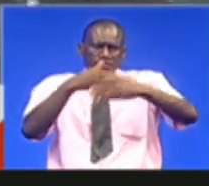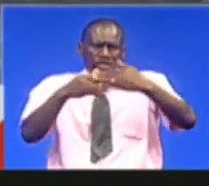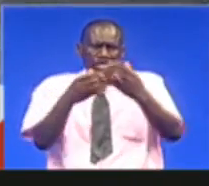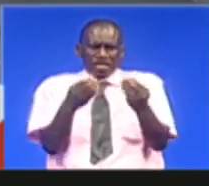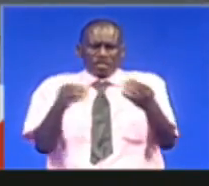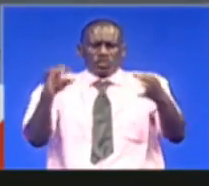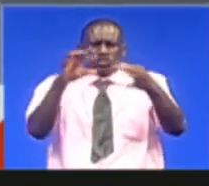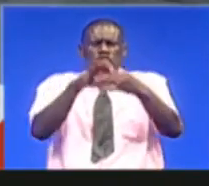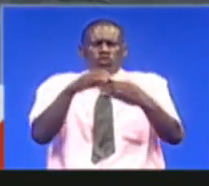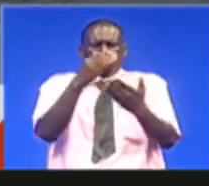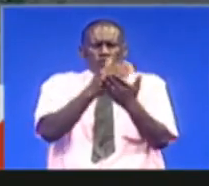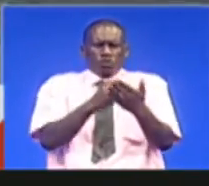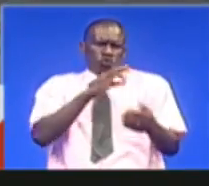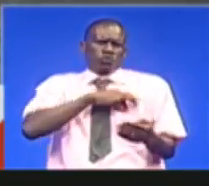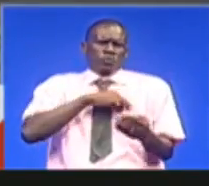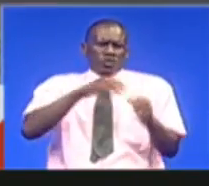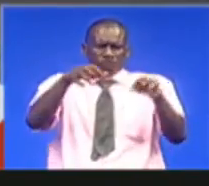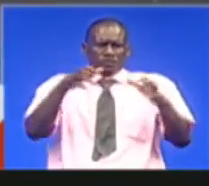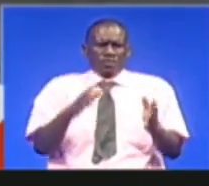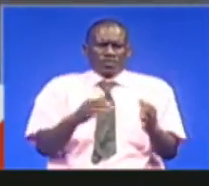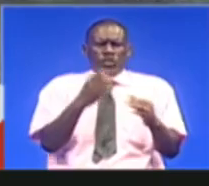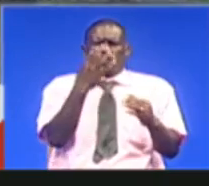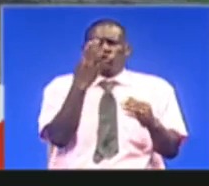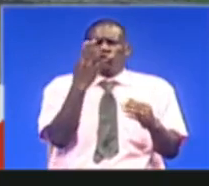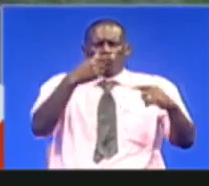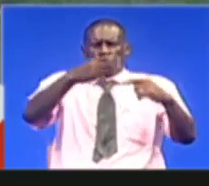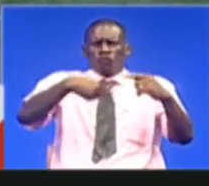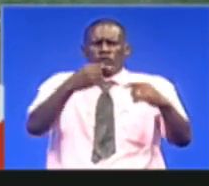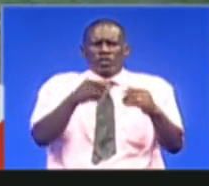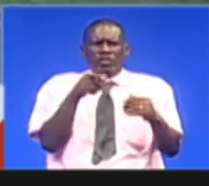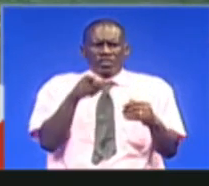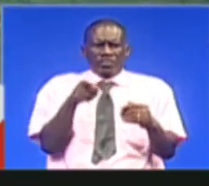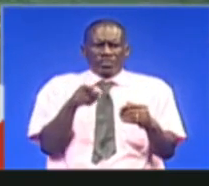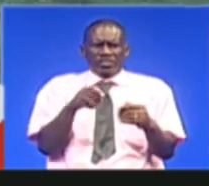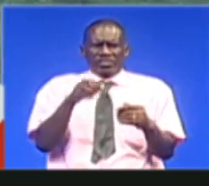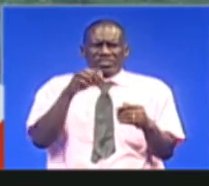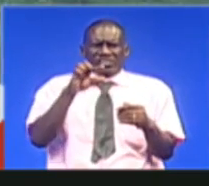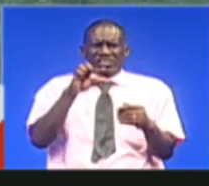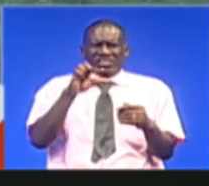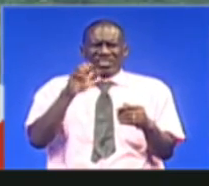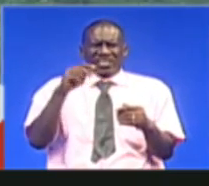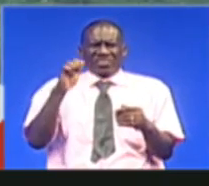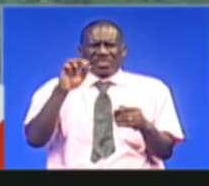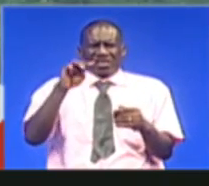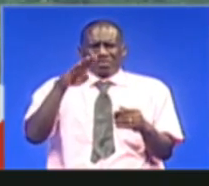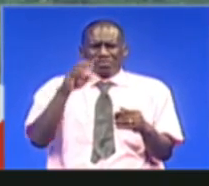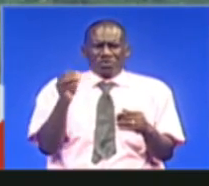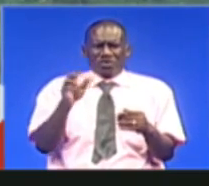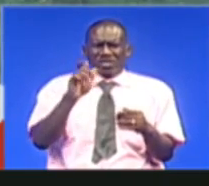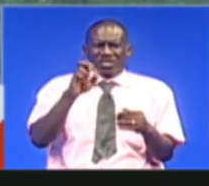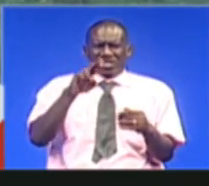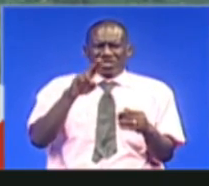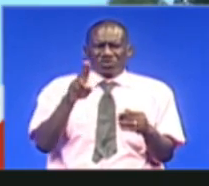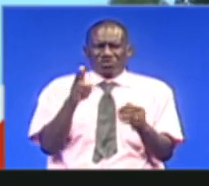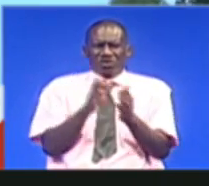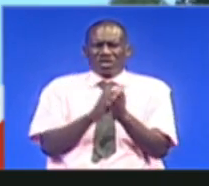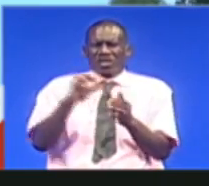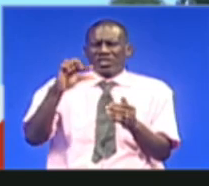set to benefit farmers in four factories. These are Gitambo, Kanyenyane, Kiru and